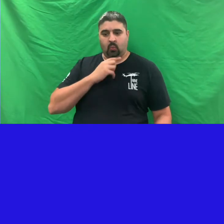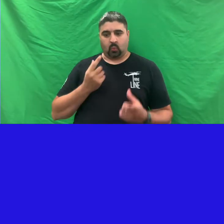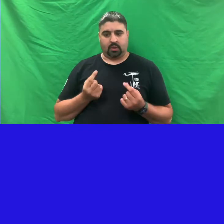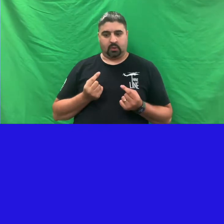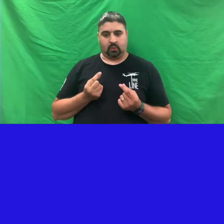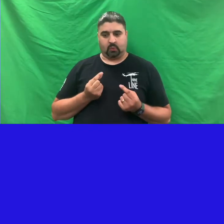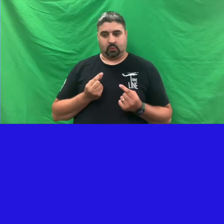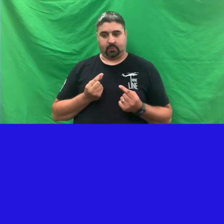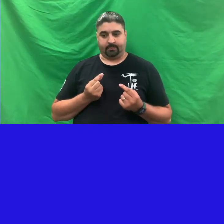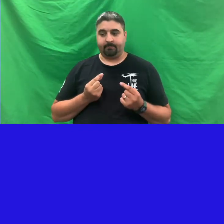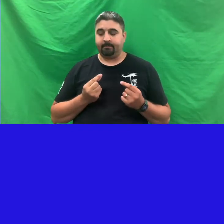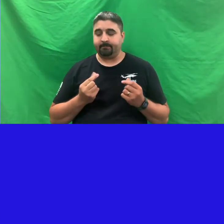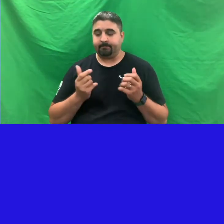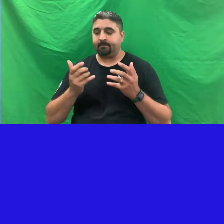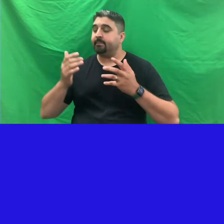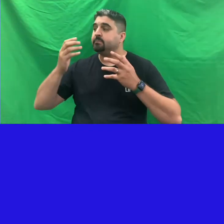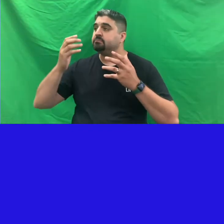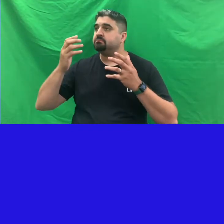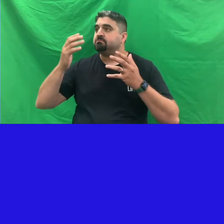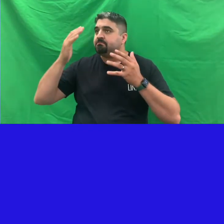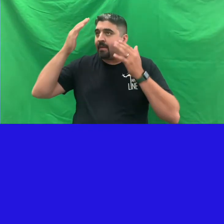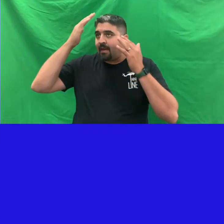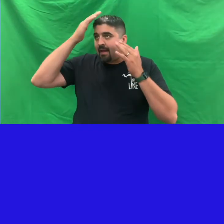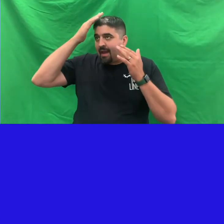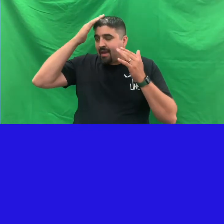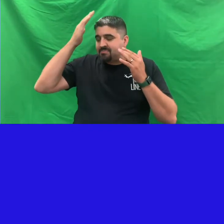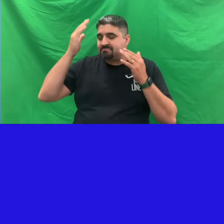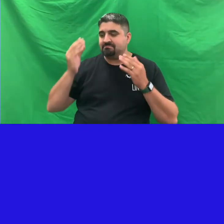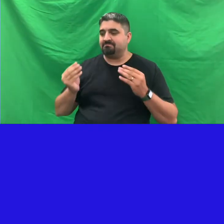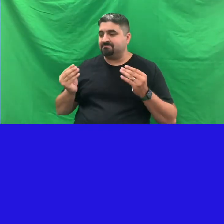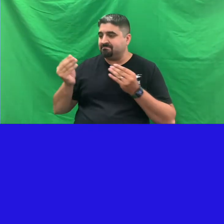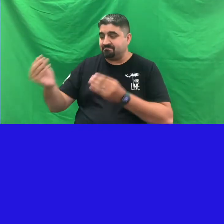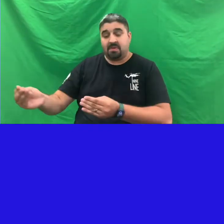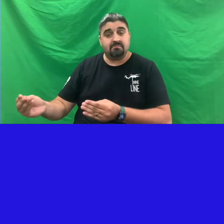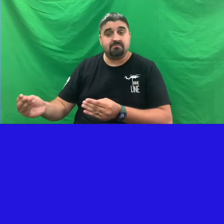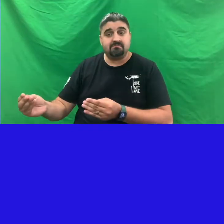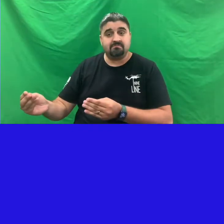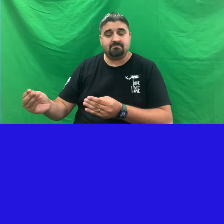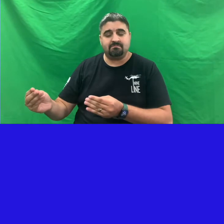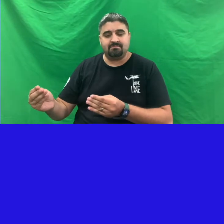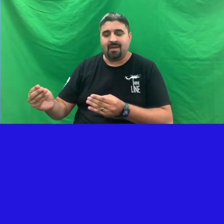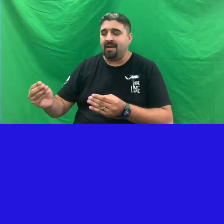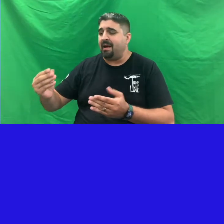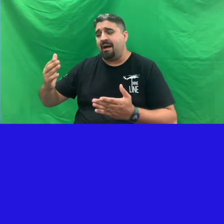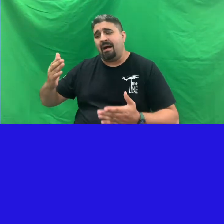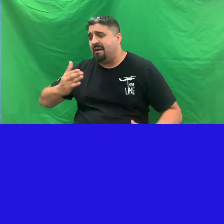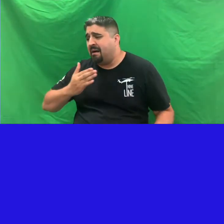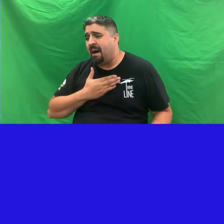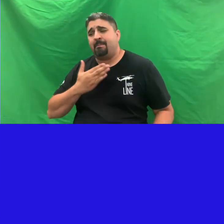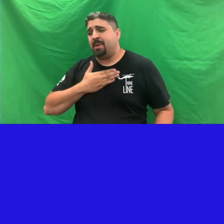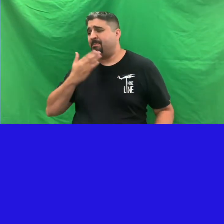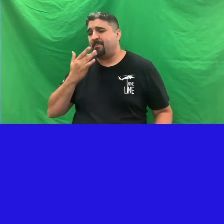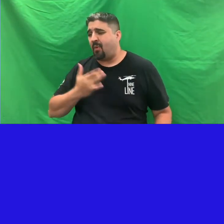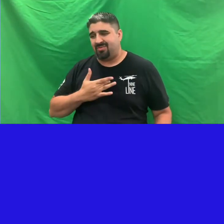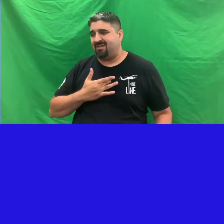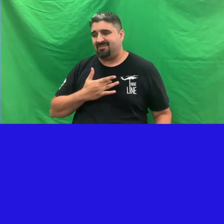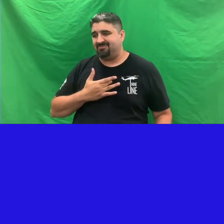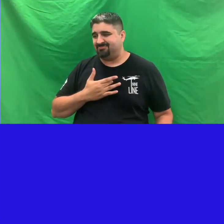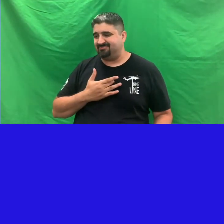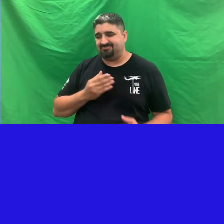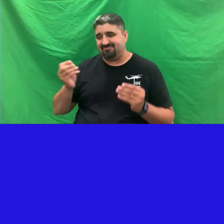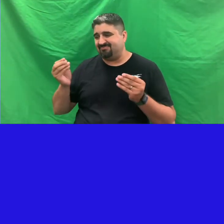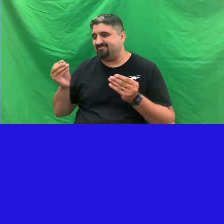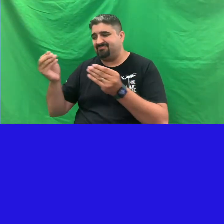On Toad's birthday, Frog gave him a hat. Toad was delighted.